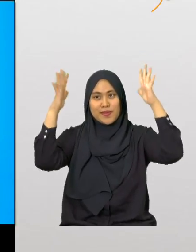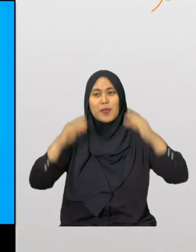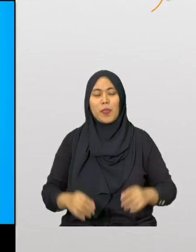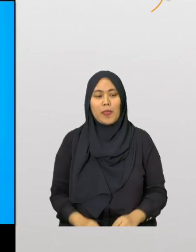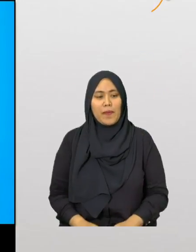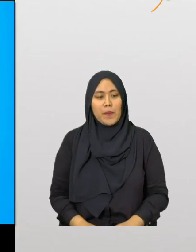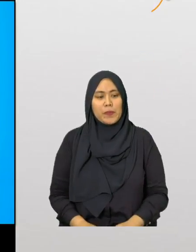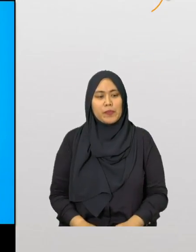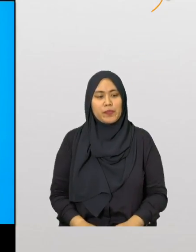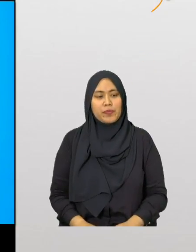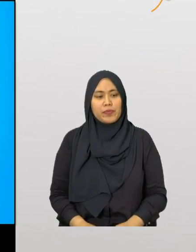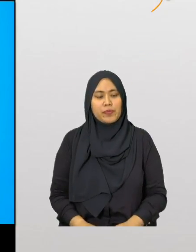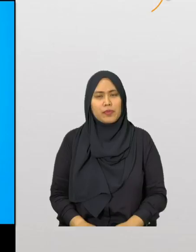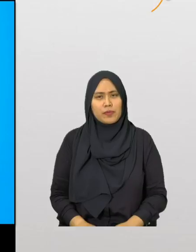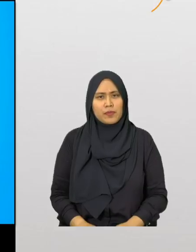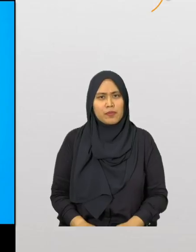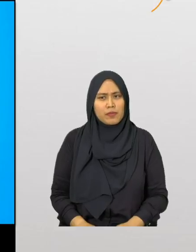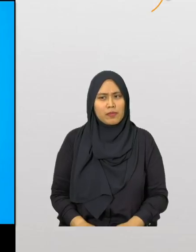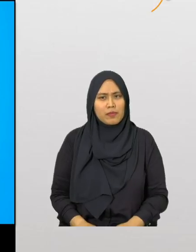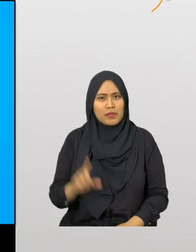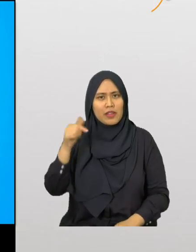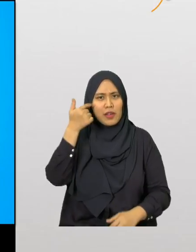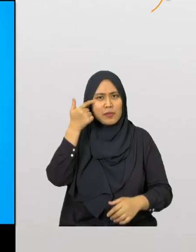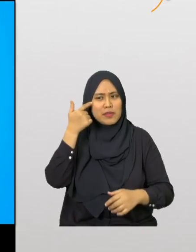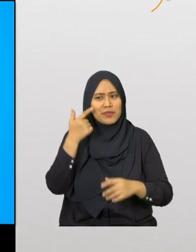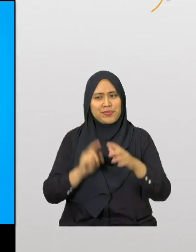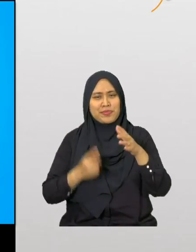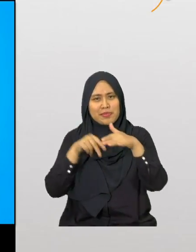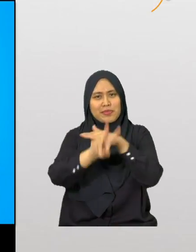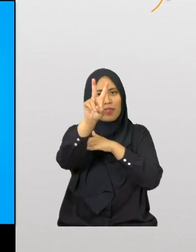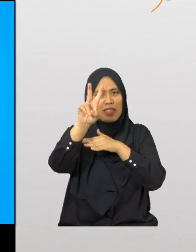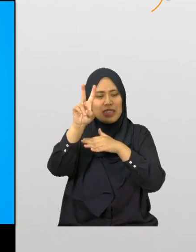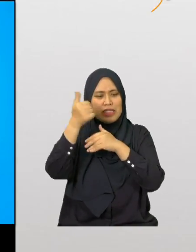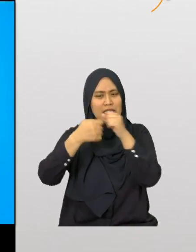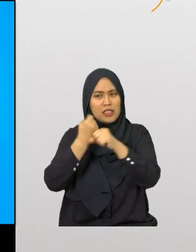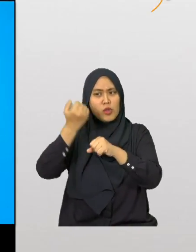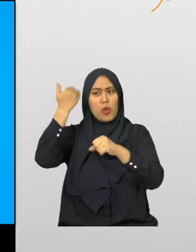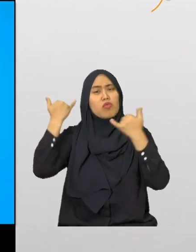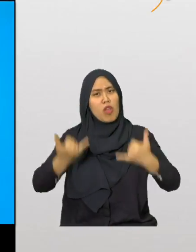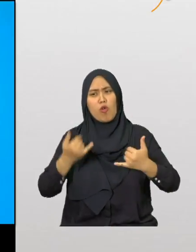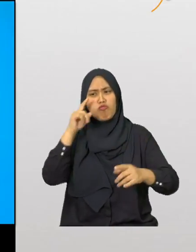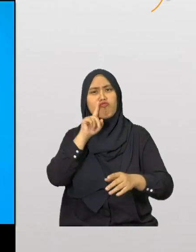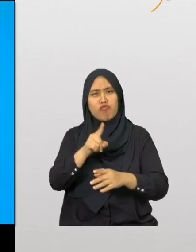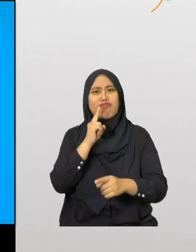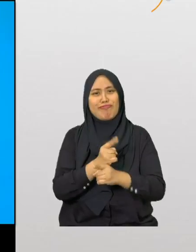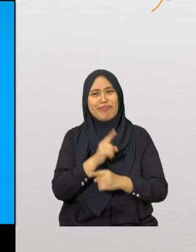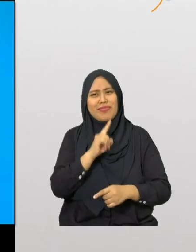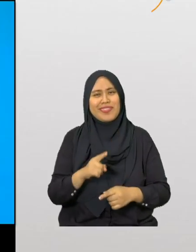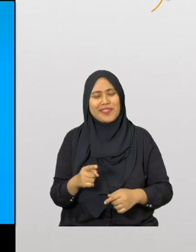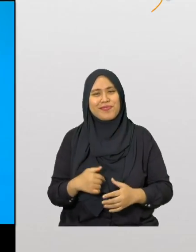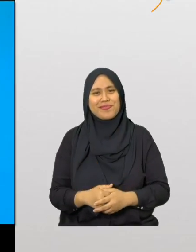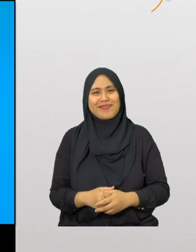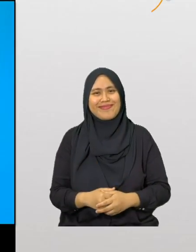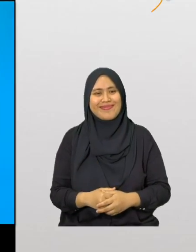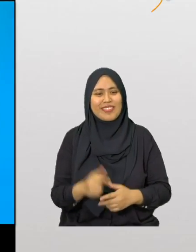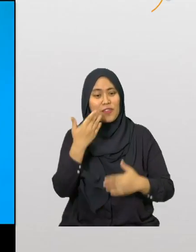What my government envisioned more than 10 years ago, we've made reality. This has been the story of Singapore for more